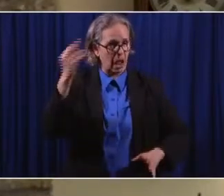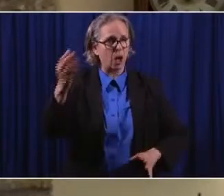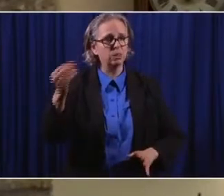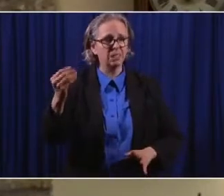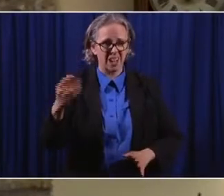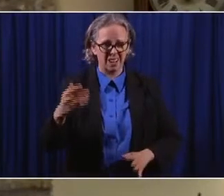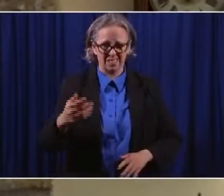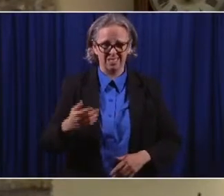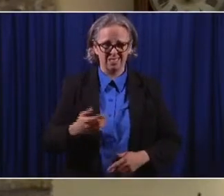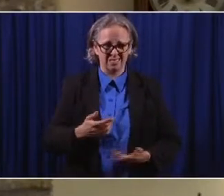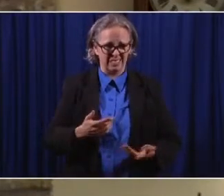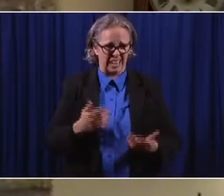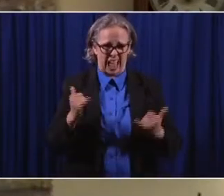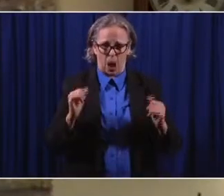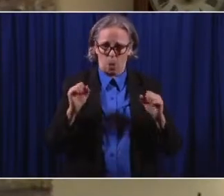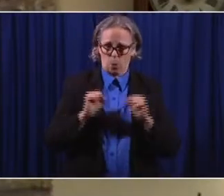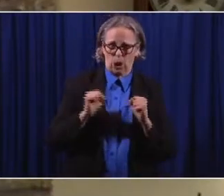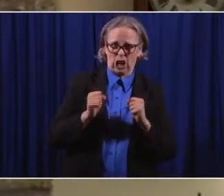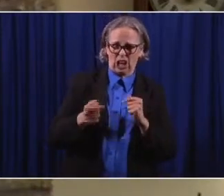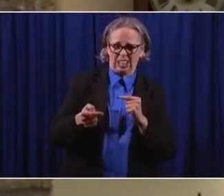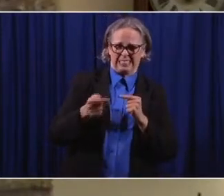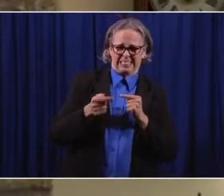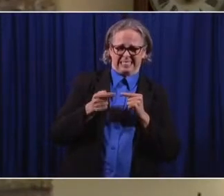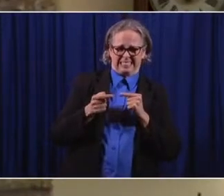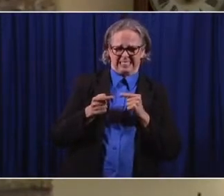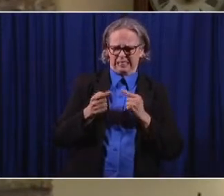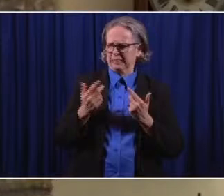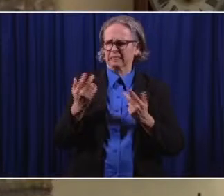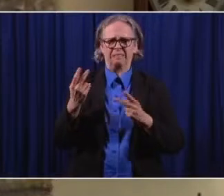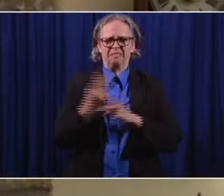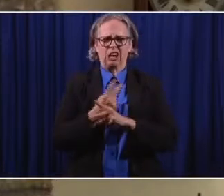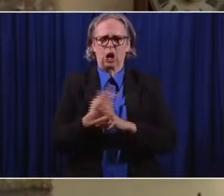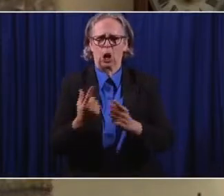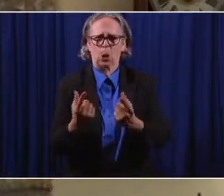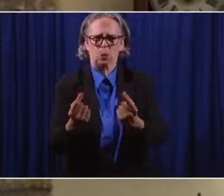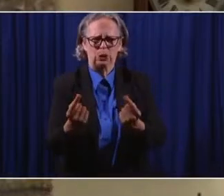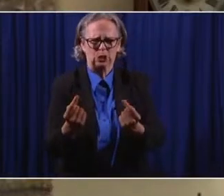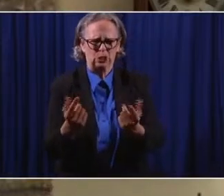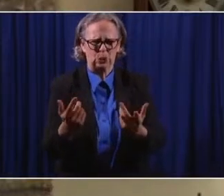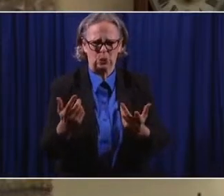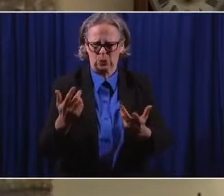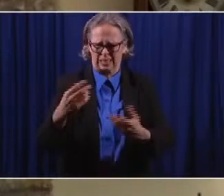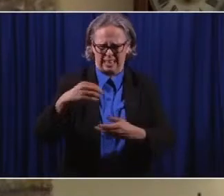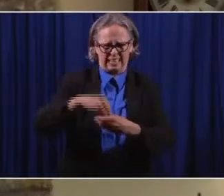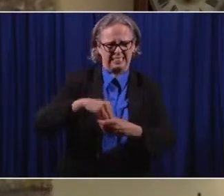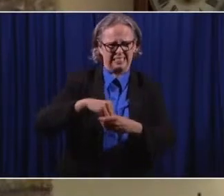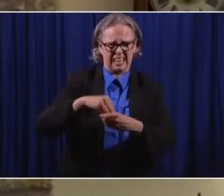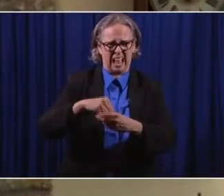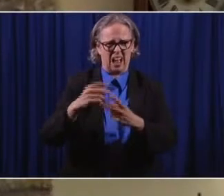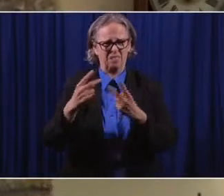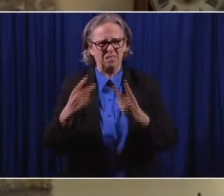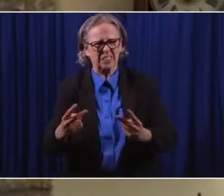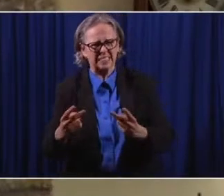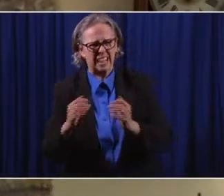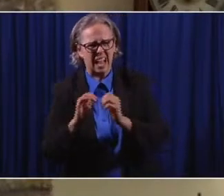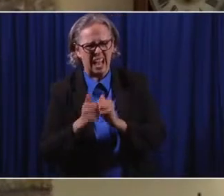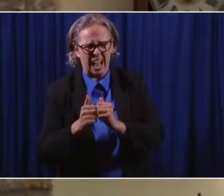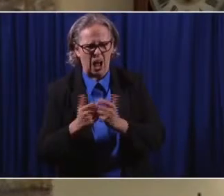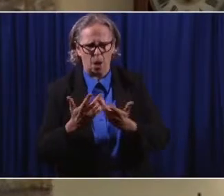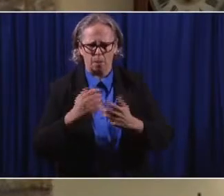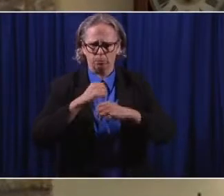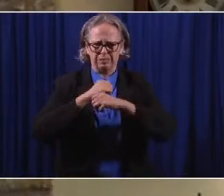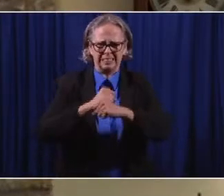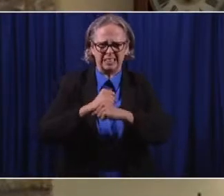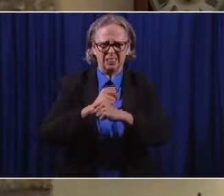indoor visitation, but do everything that we can to protect the people in the nursing home, the residents who live in the nursing